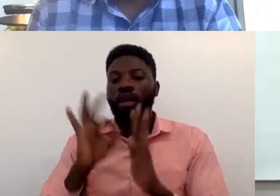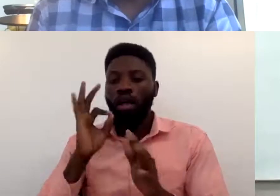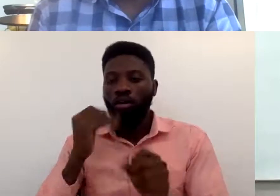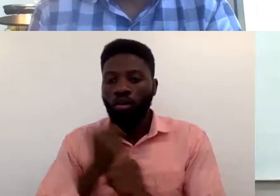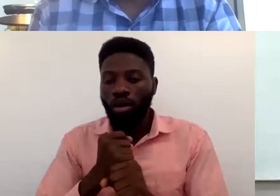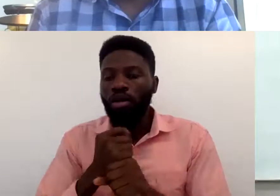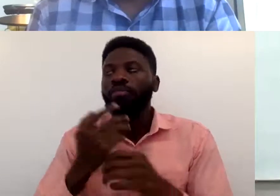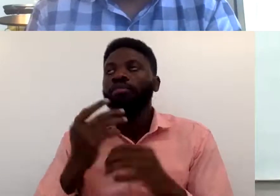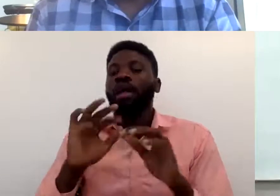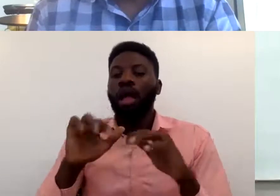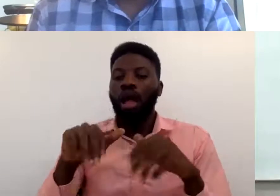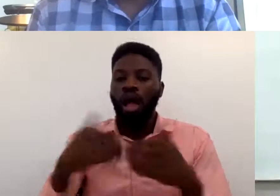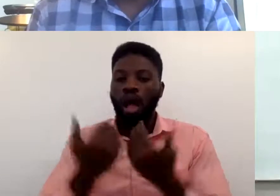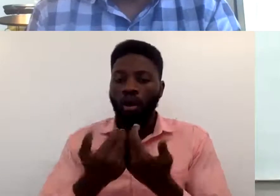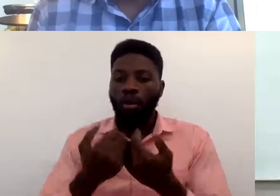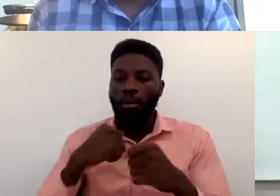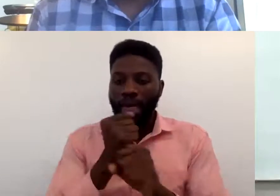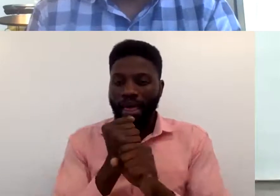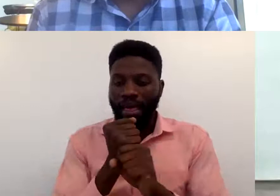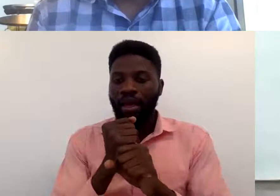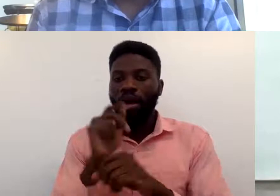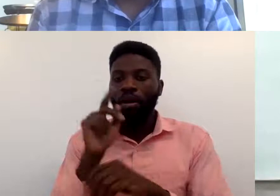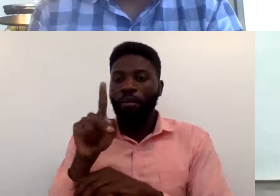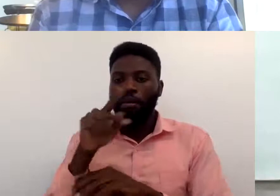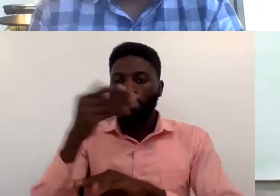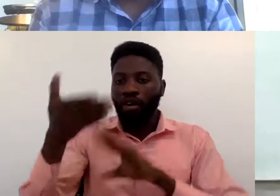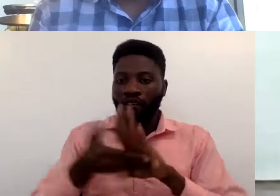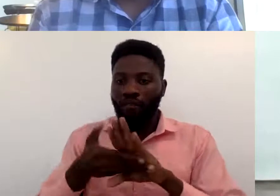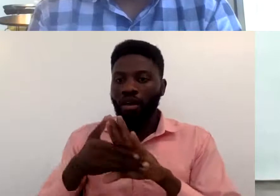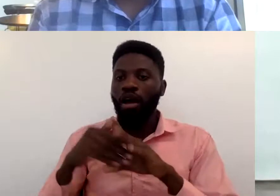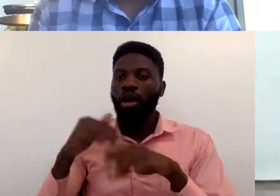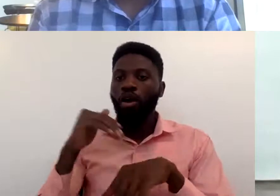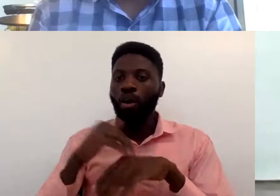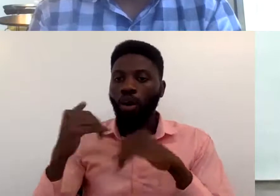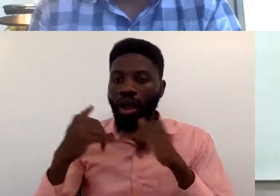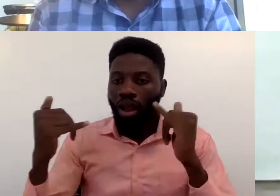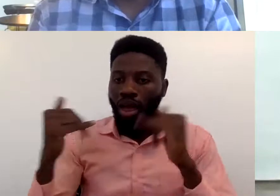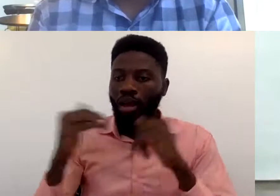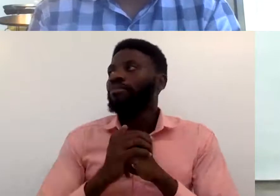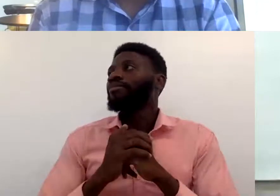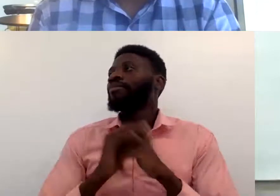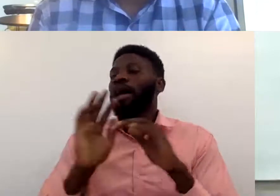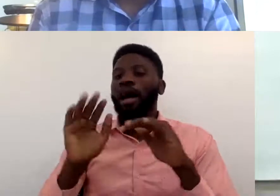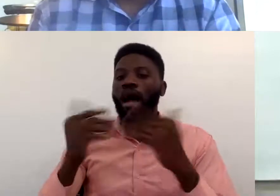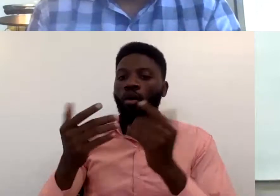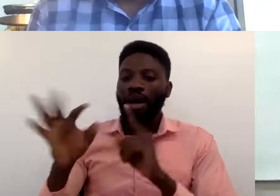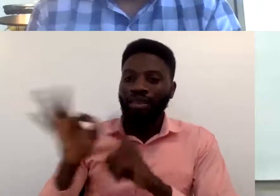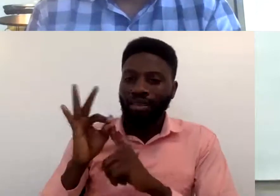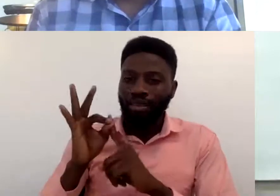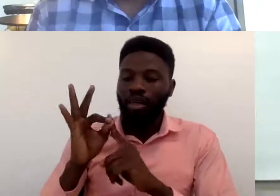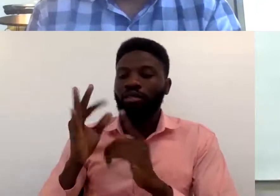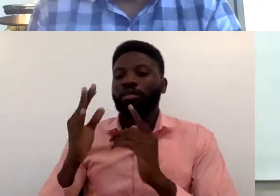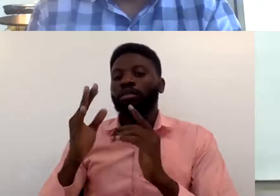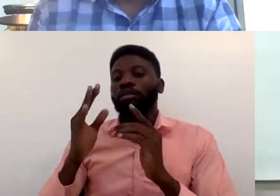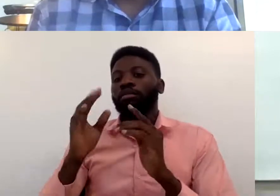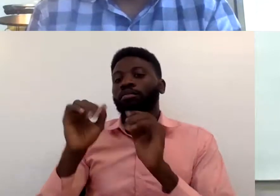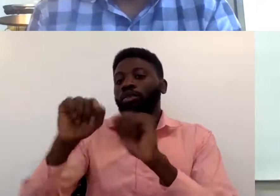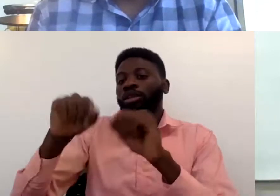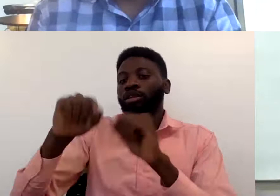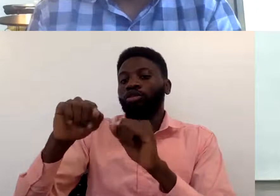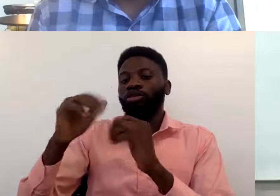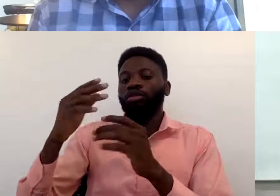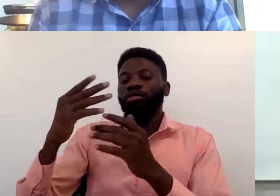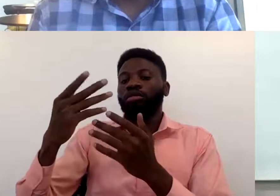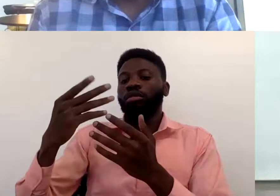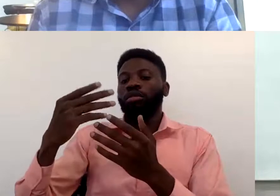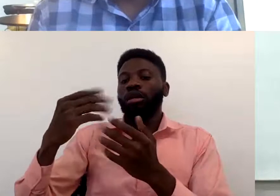create a profile online, how to attract potential employers, how to even attend an interview, and how to